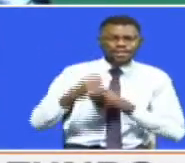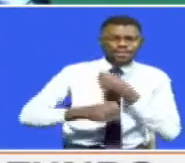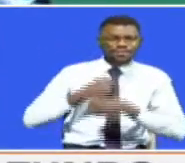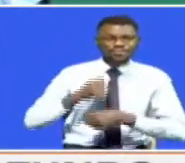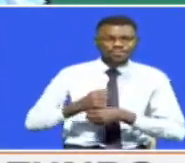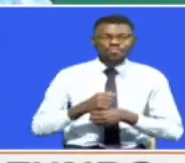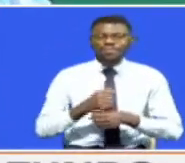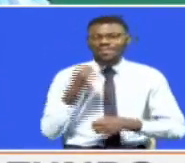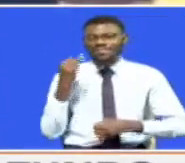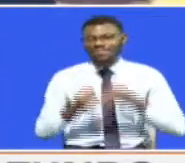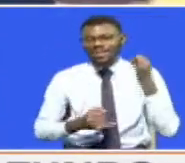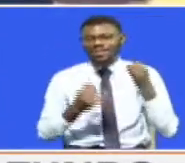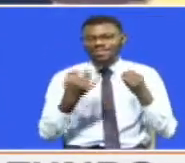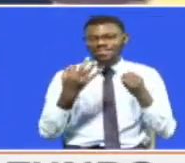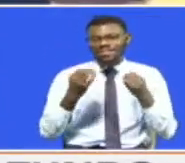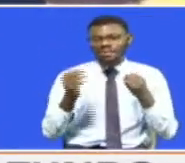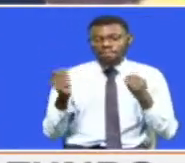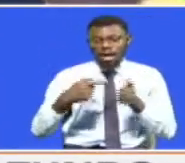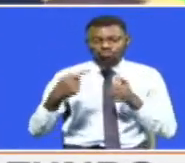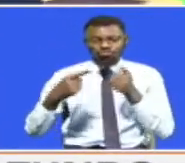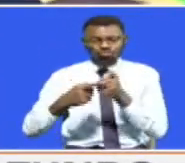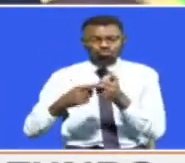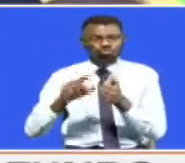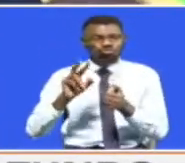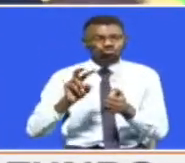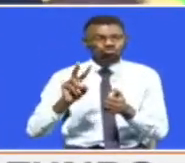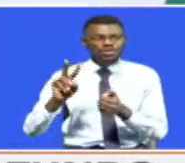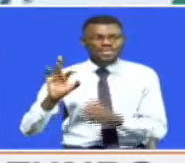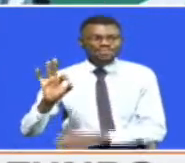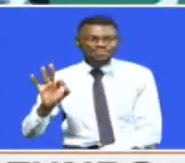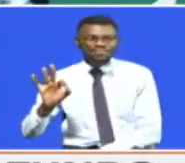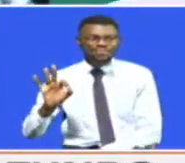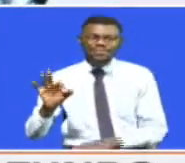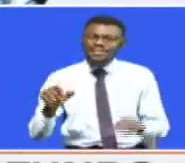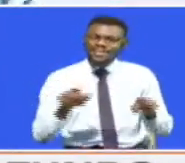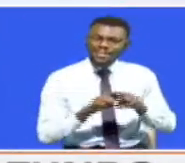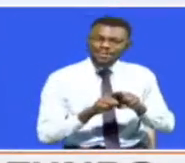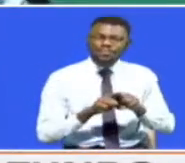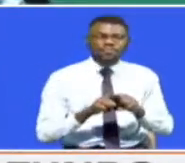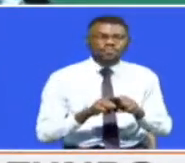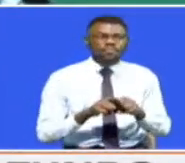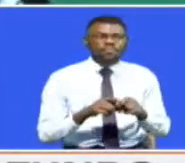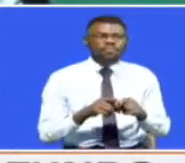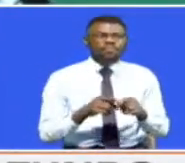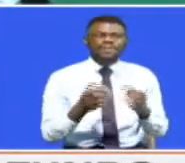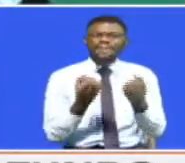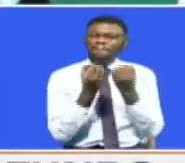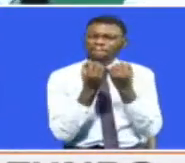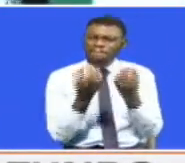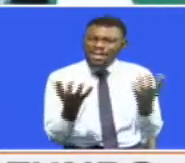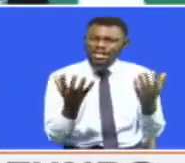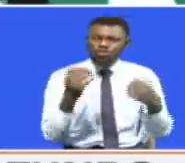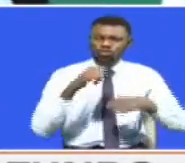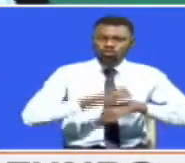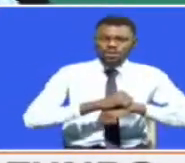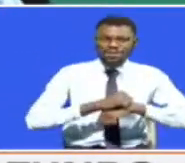on 30th June 2023. Ministry of Schools, a further